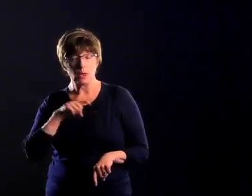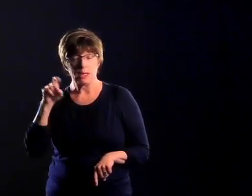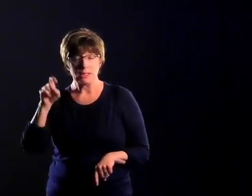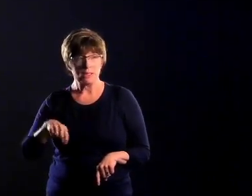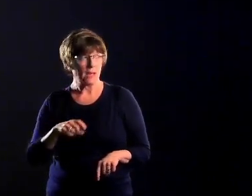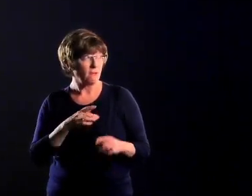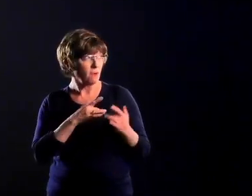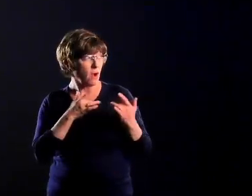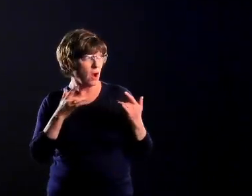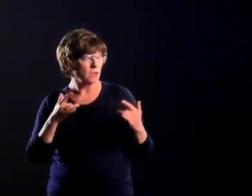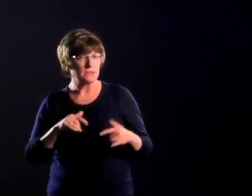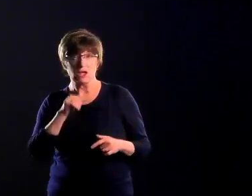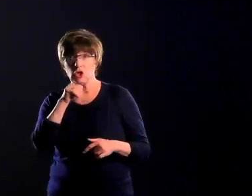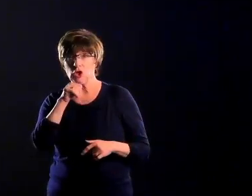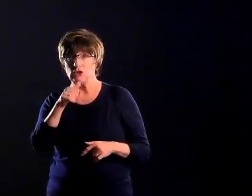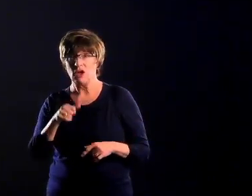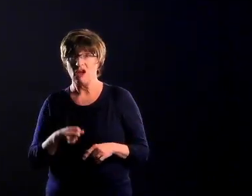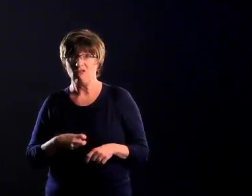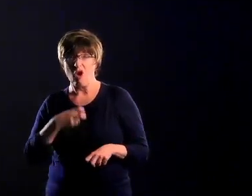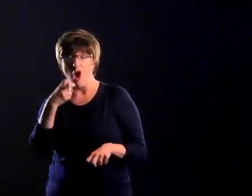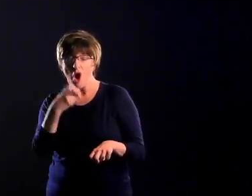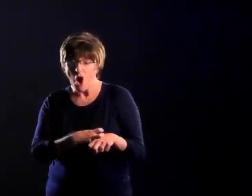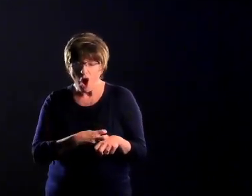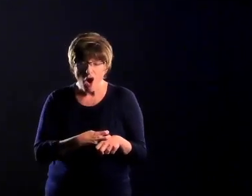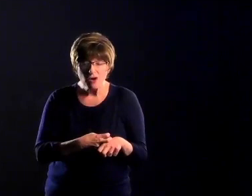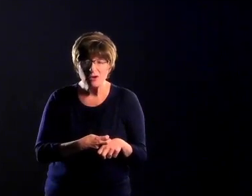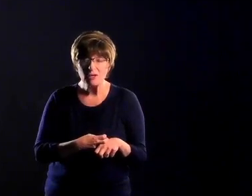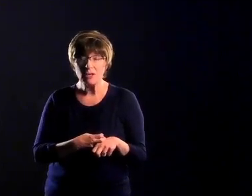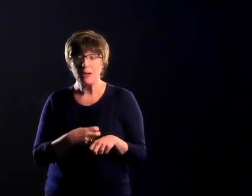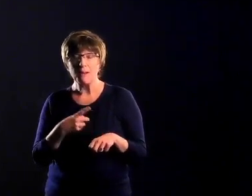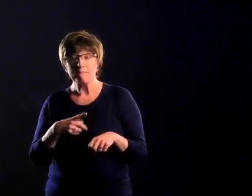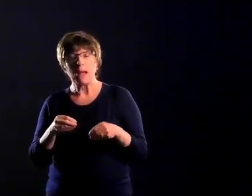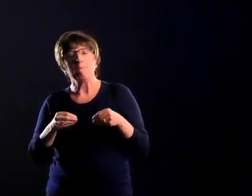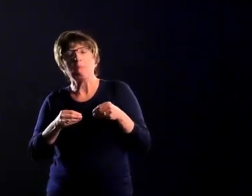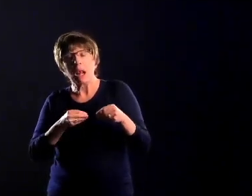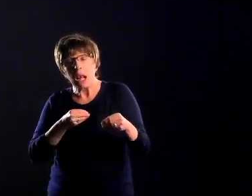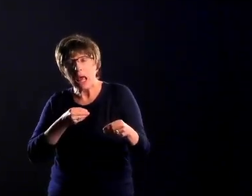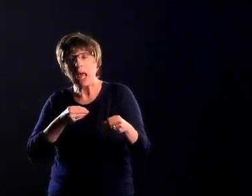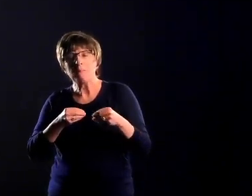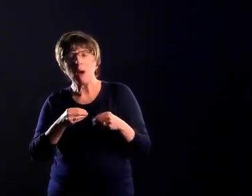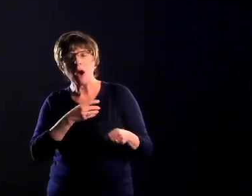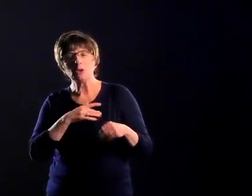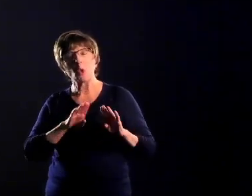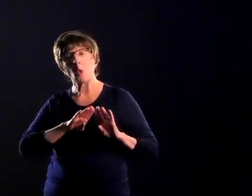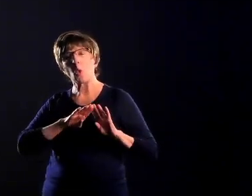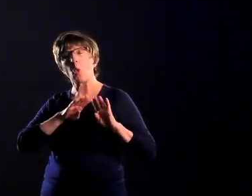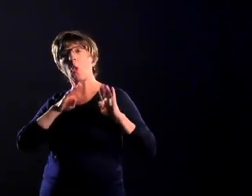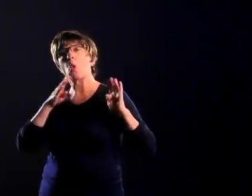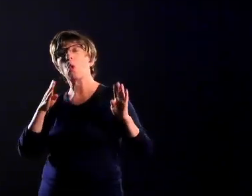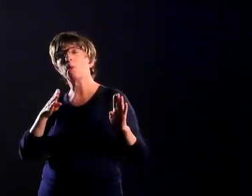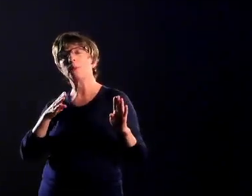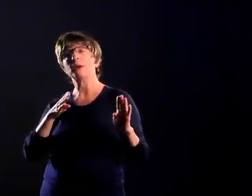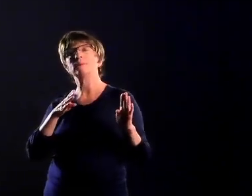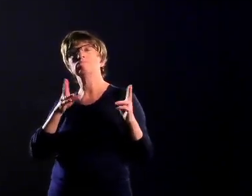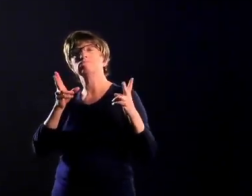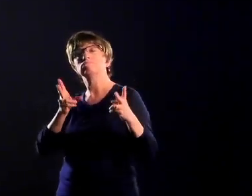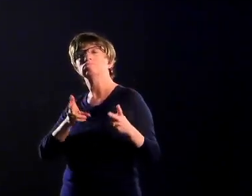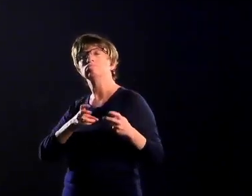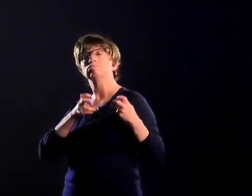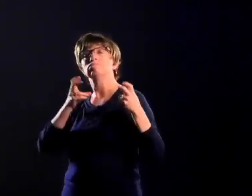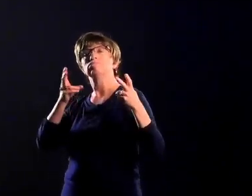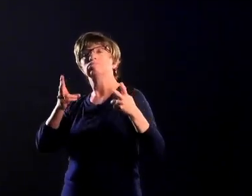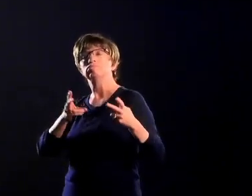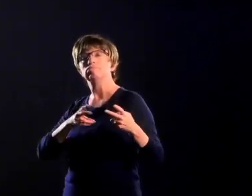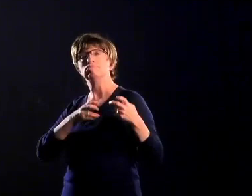not hard pan, but hearts that are pliable, hearts that are open, hearts that are receptive, so that